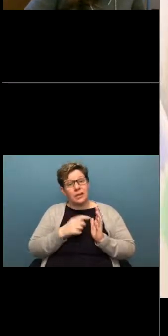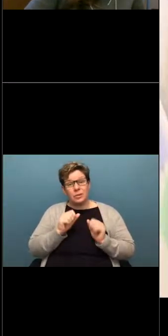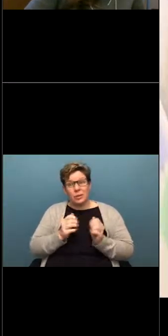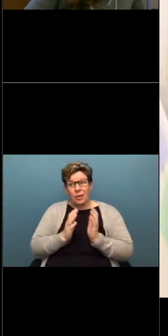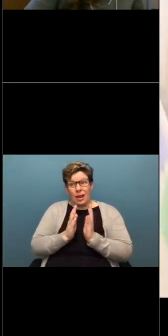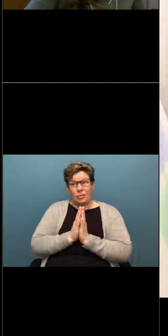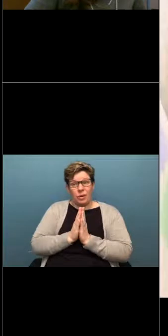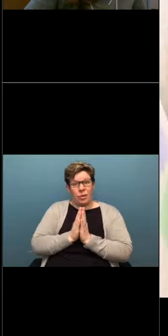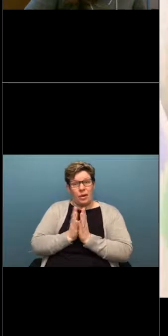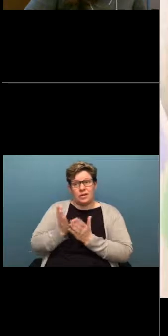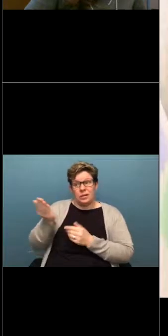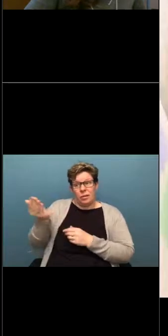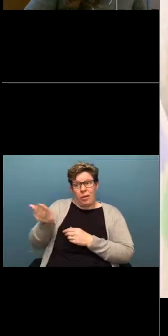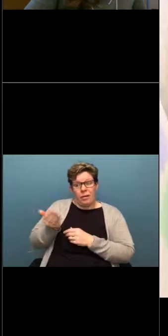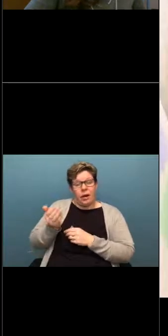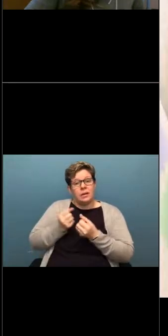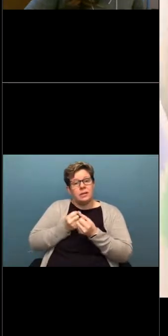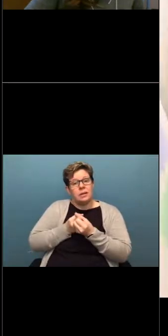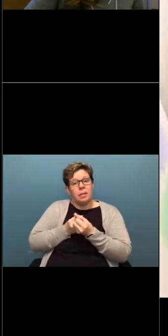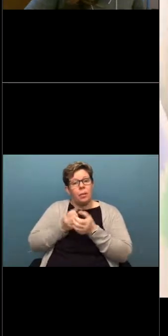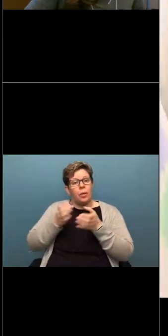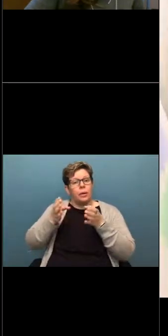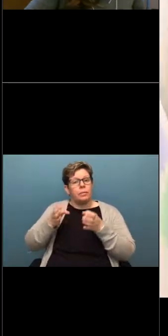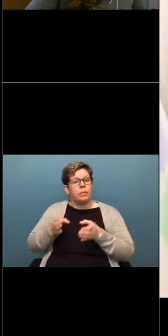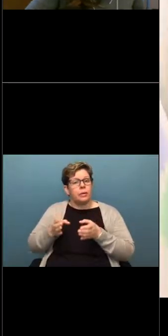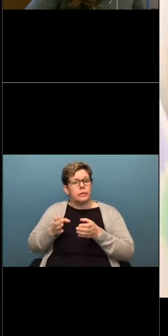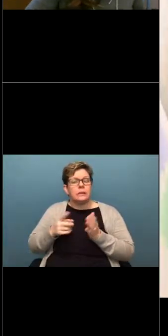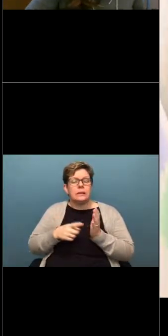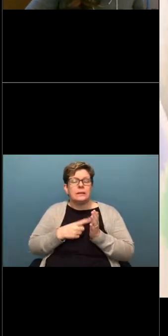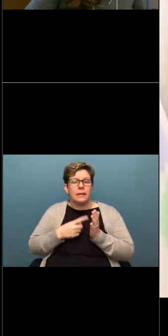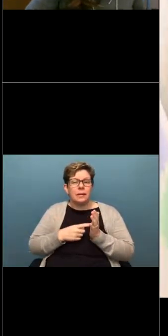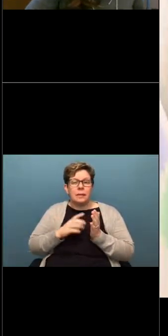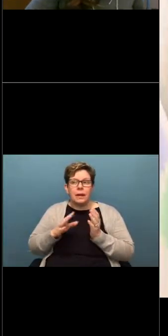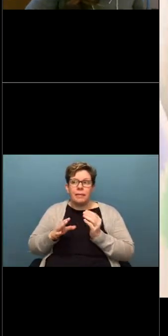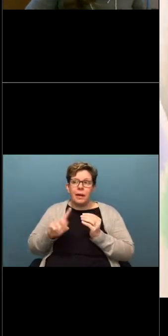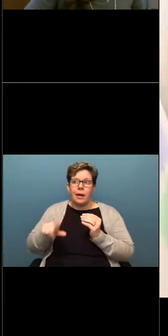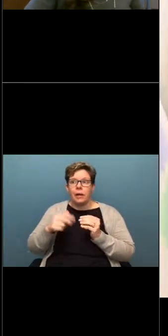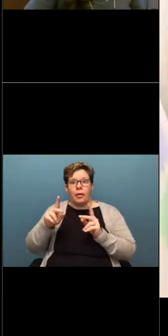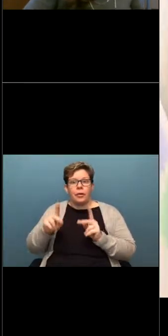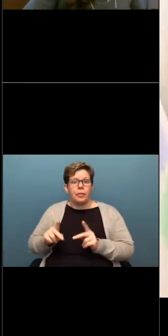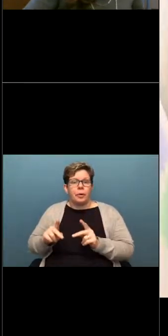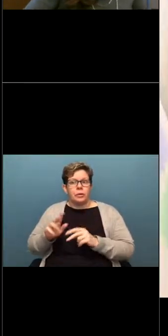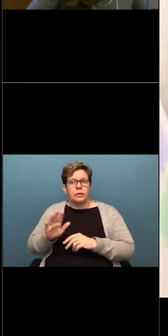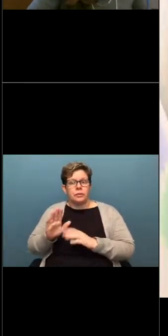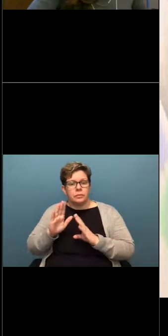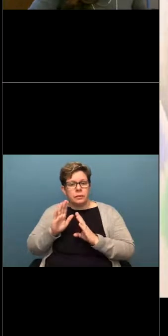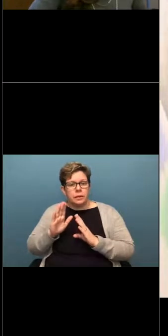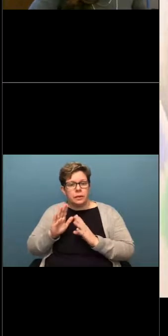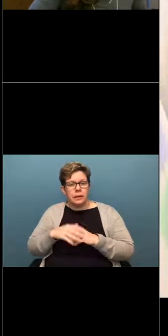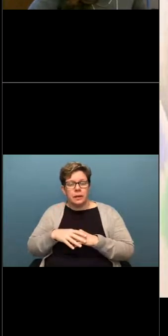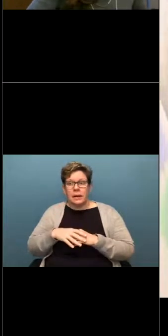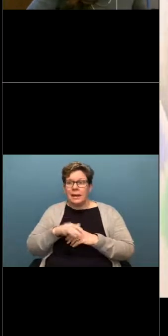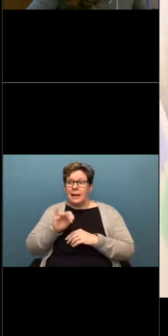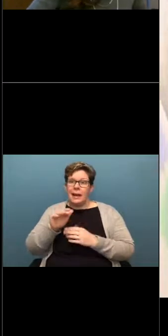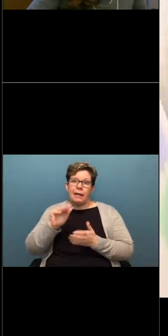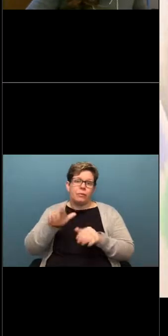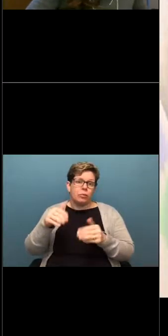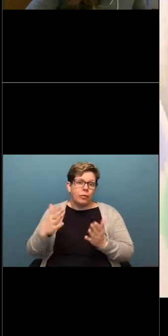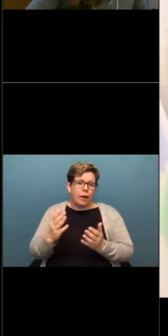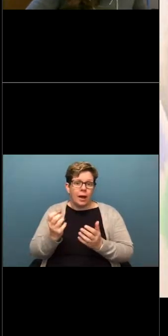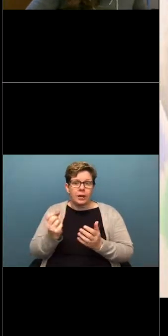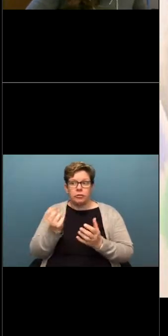be helpful. Sometimes having an extra set of eyes and ears with you, if you're getting a lot of information or you think